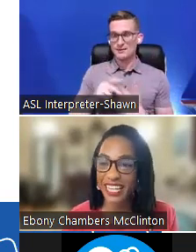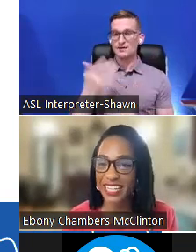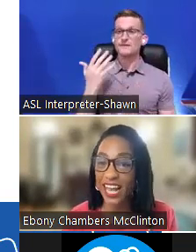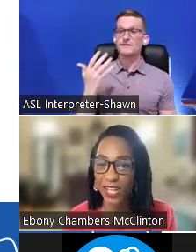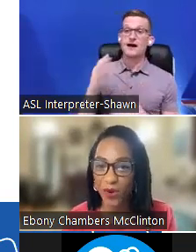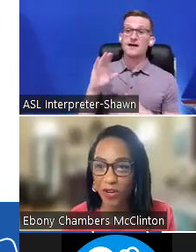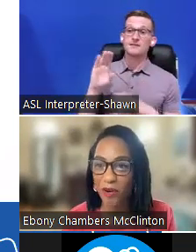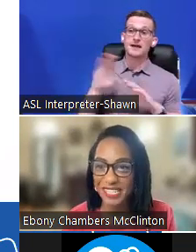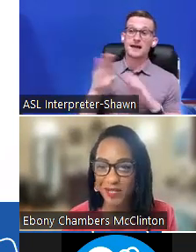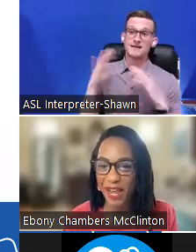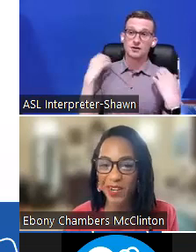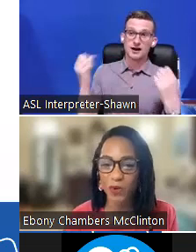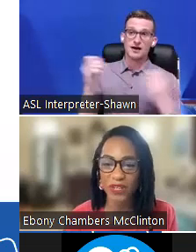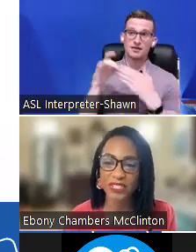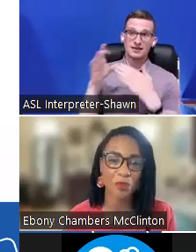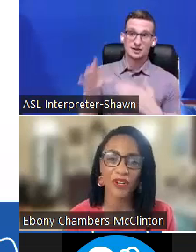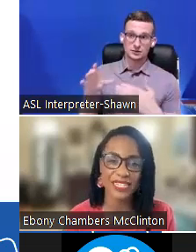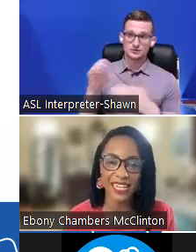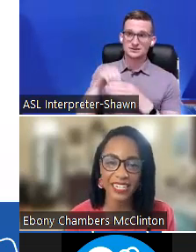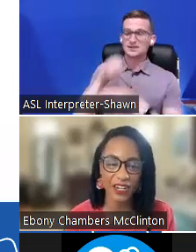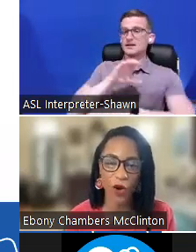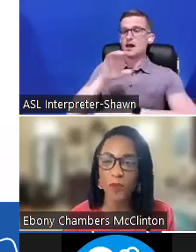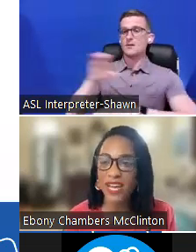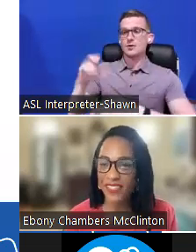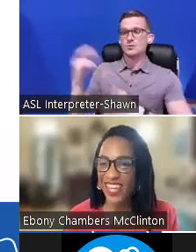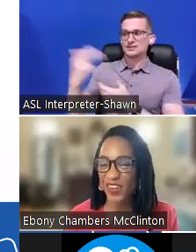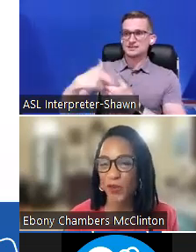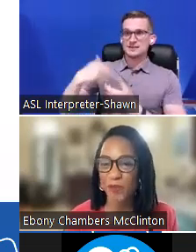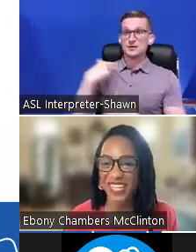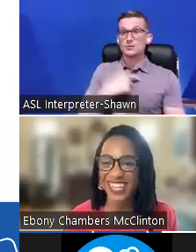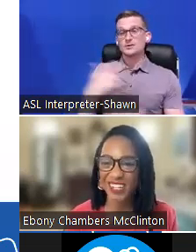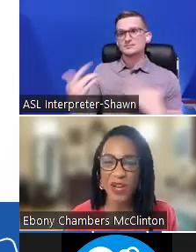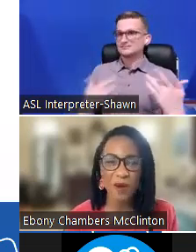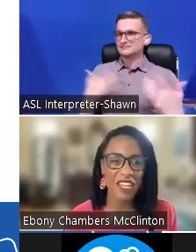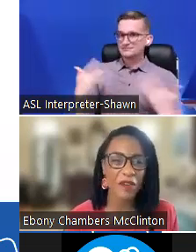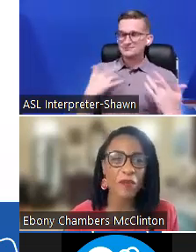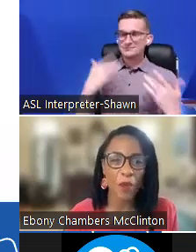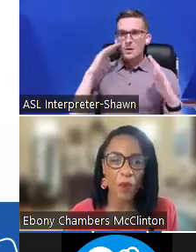leaders in Colorado participate, and we're super excited and hope that there will be